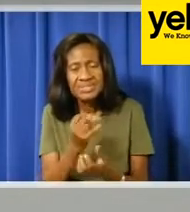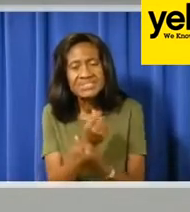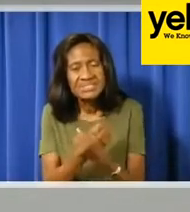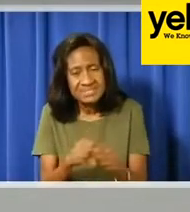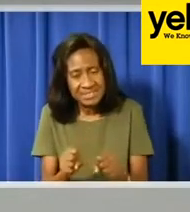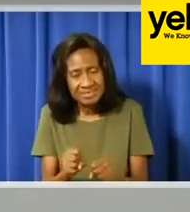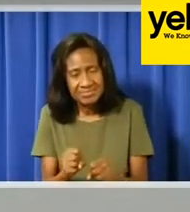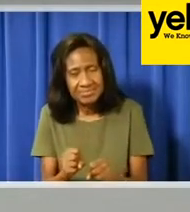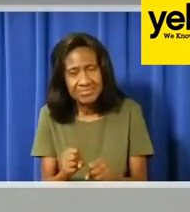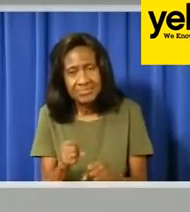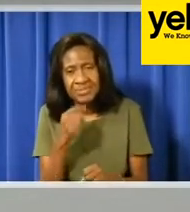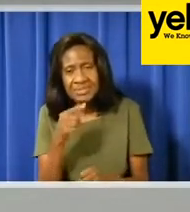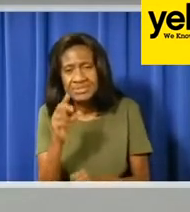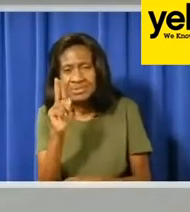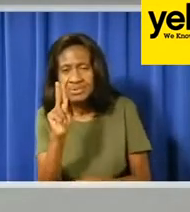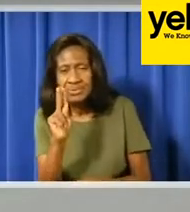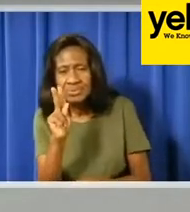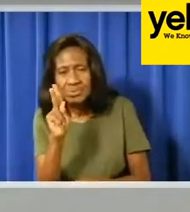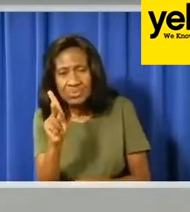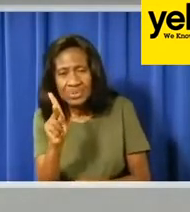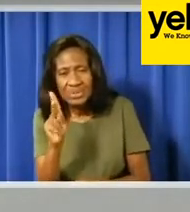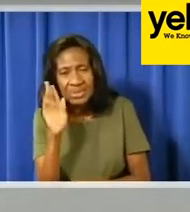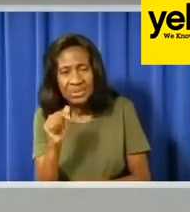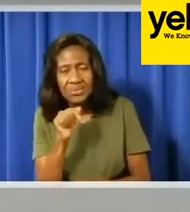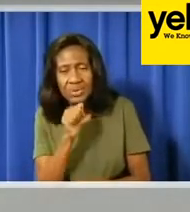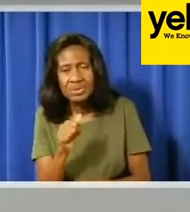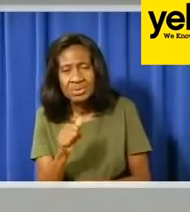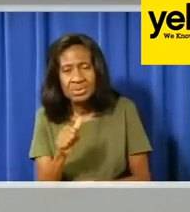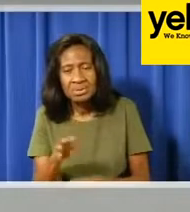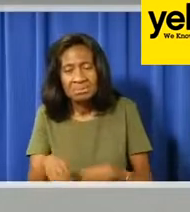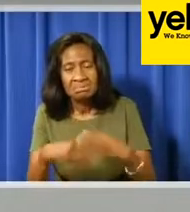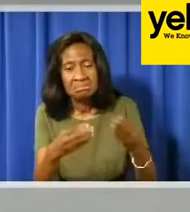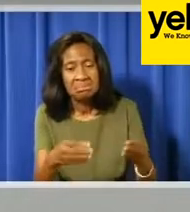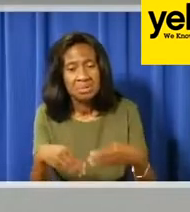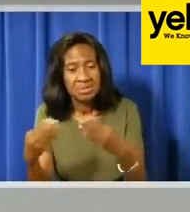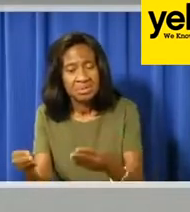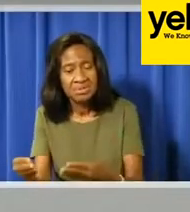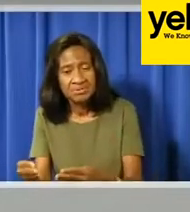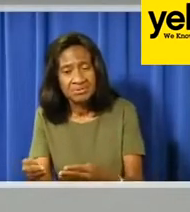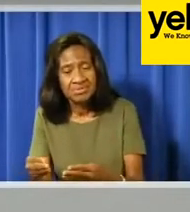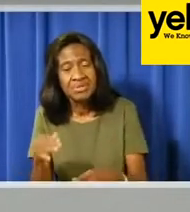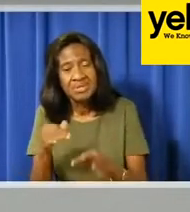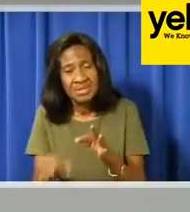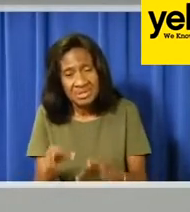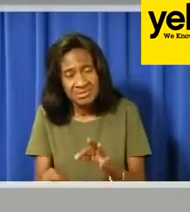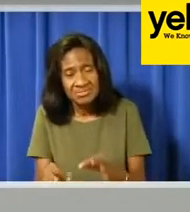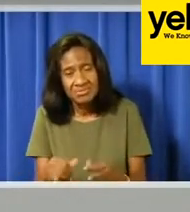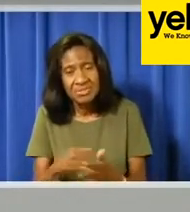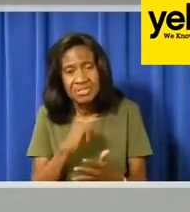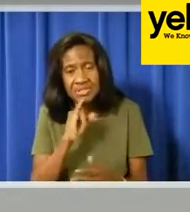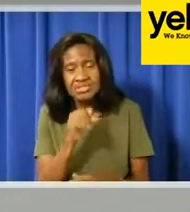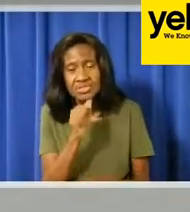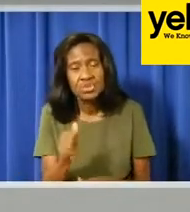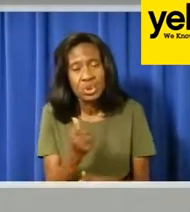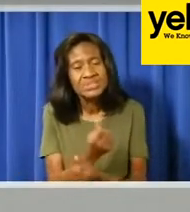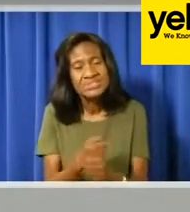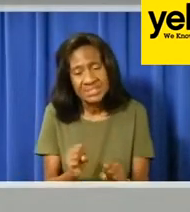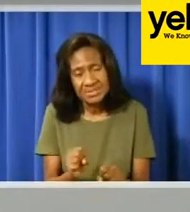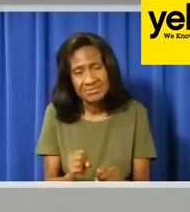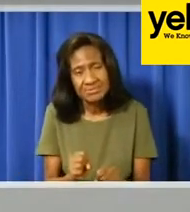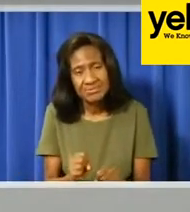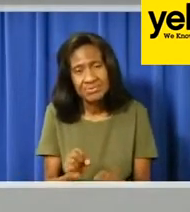not be rolling them out in the way that it was unless it was fully convinced that these vaccines are safe. So I just think that's